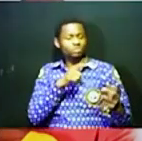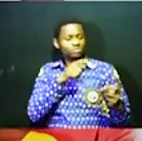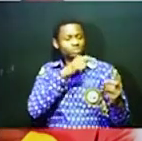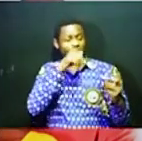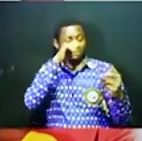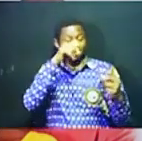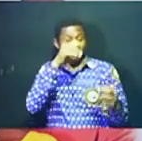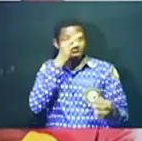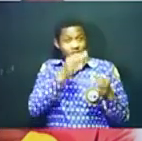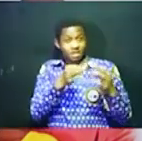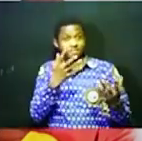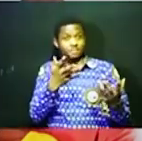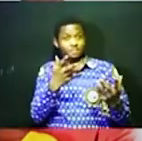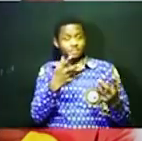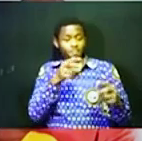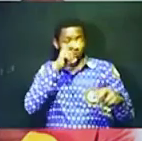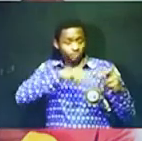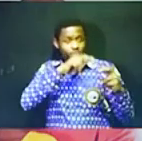together?